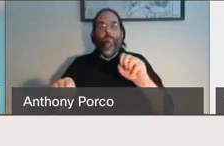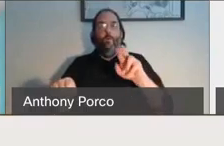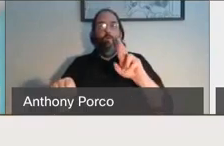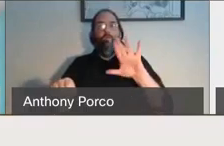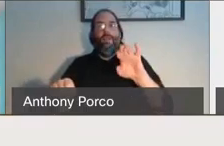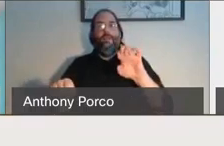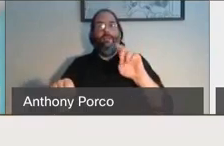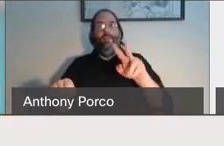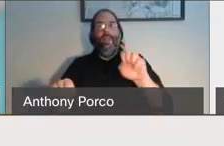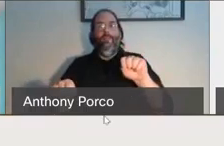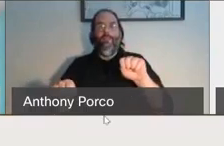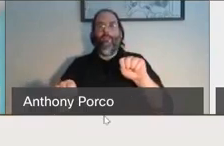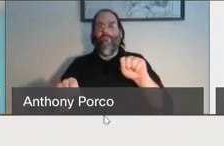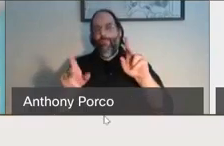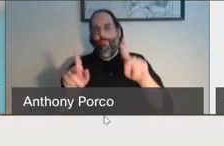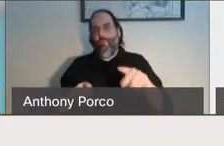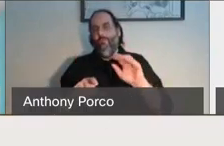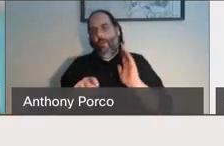the waiver unit.